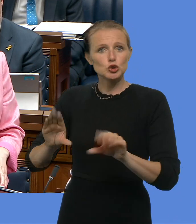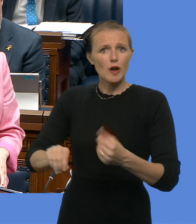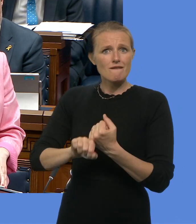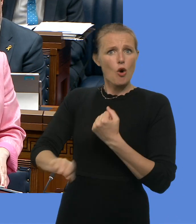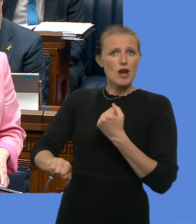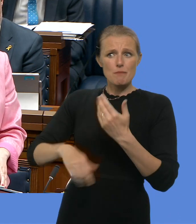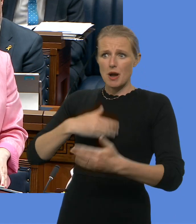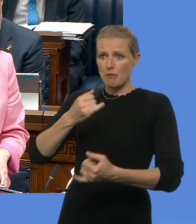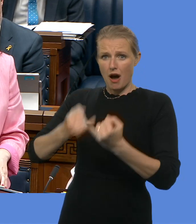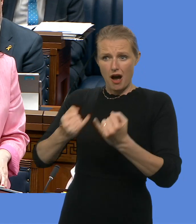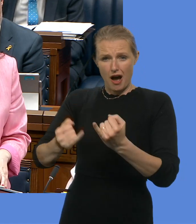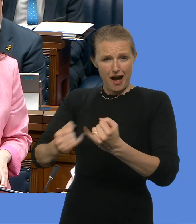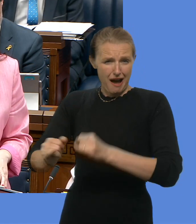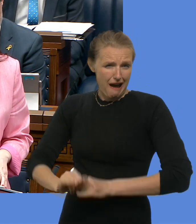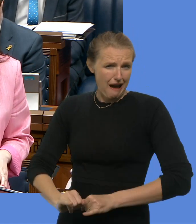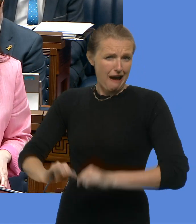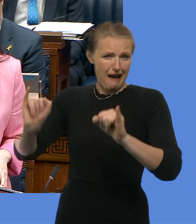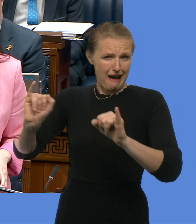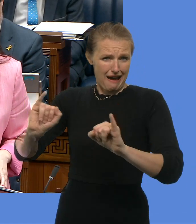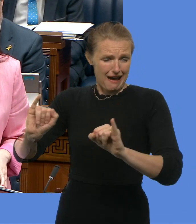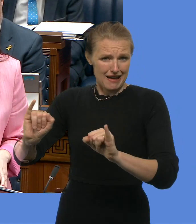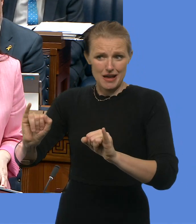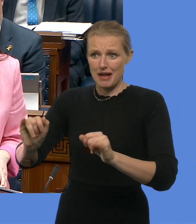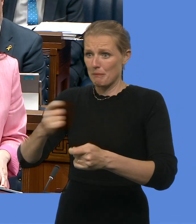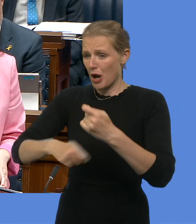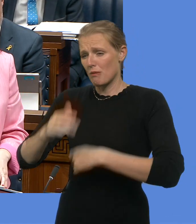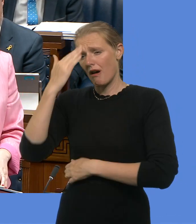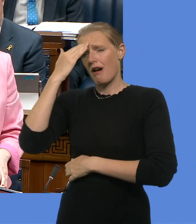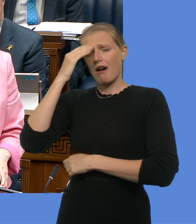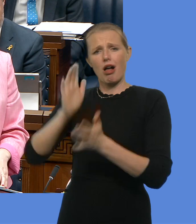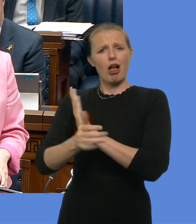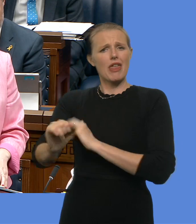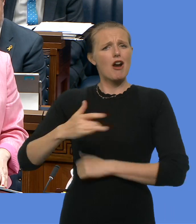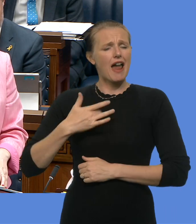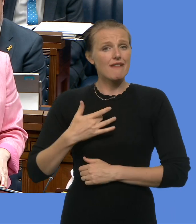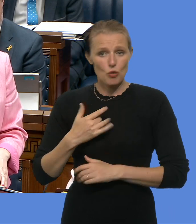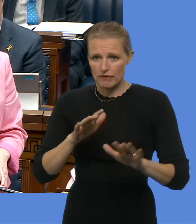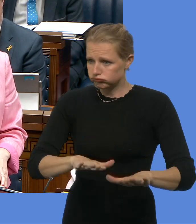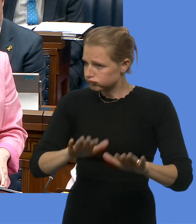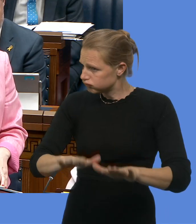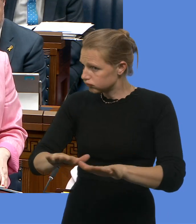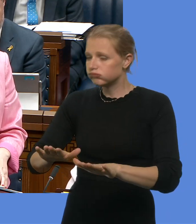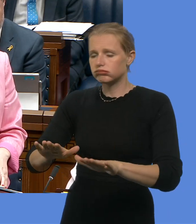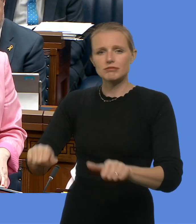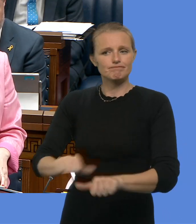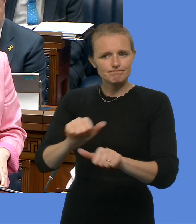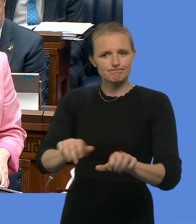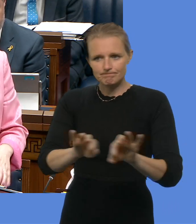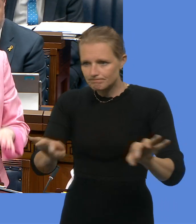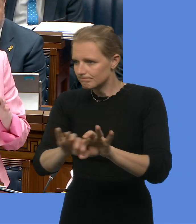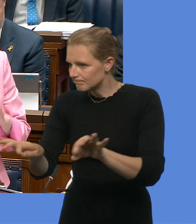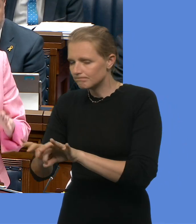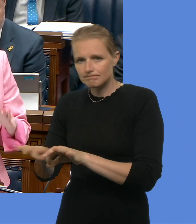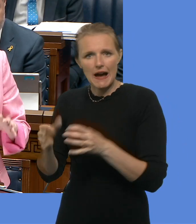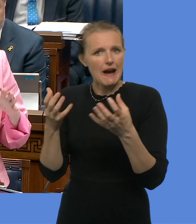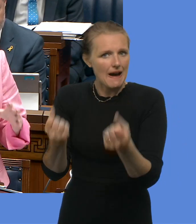is much more serious, including in consequence for those involved in it and those pupils. So really, really fantastic project, but of course I always emphasise we